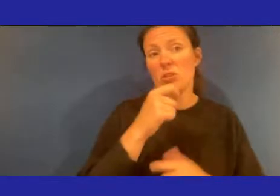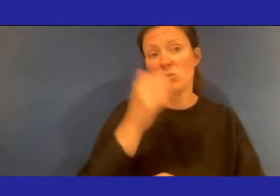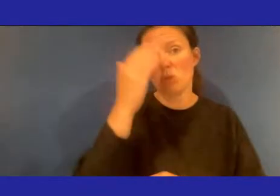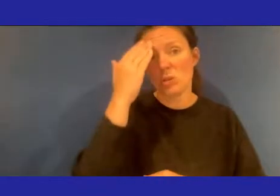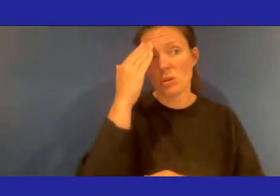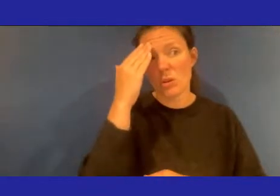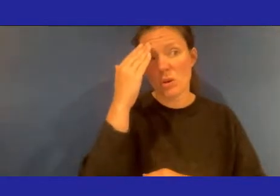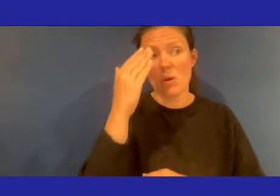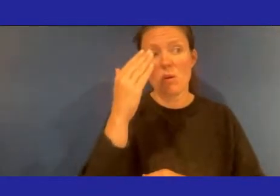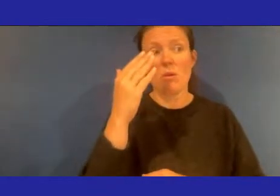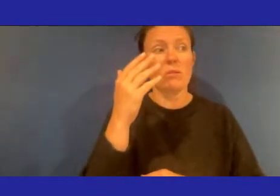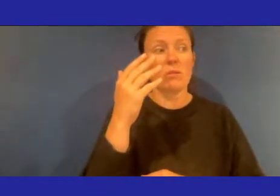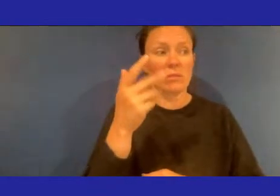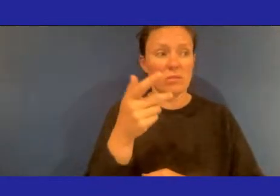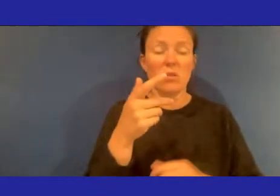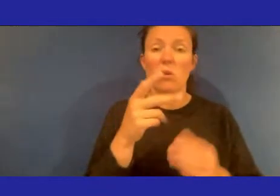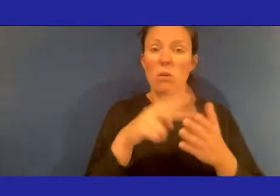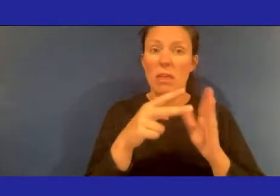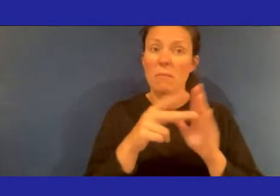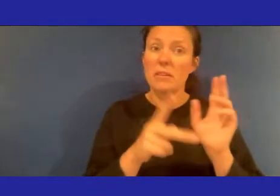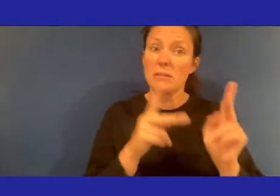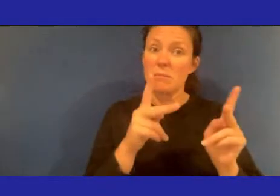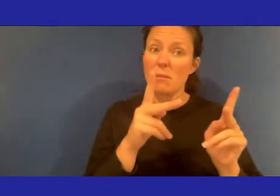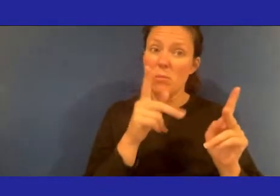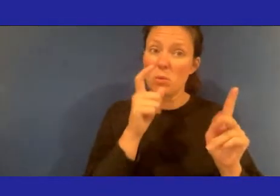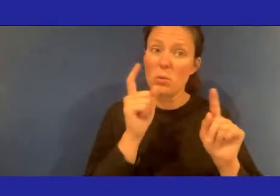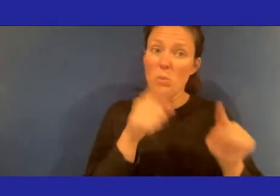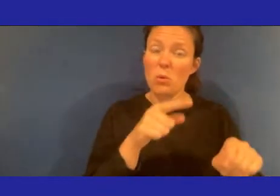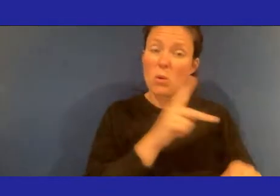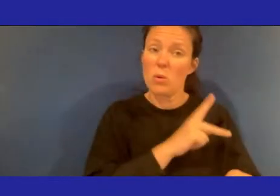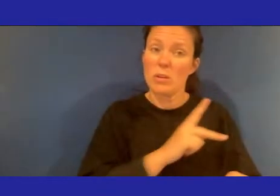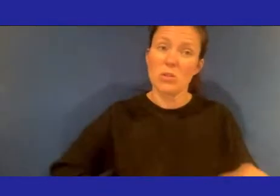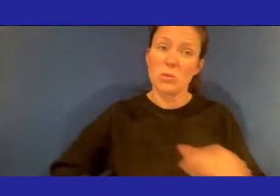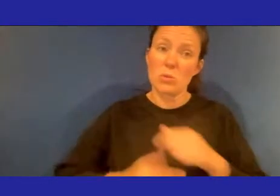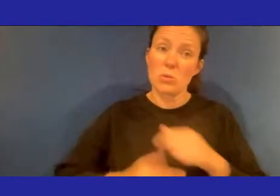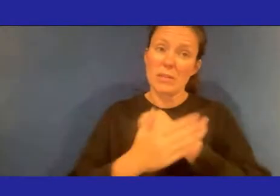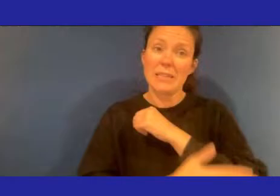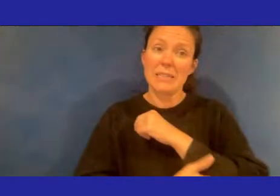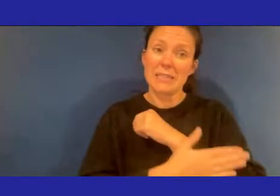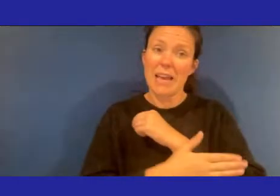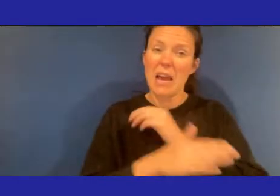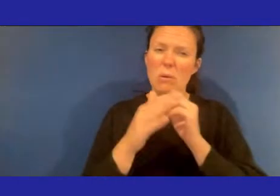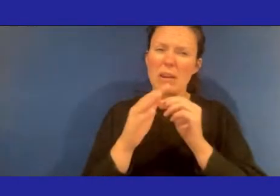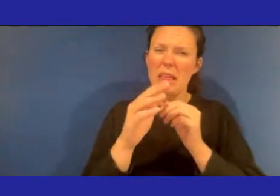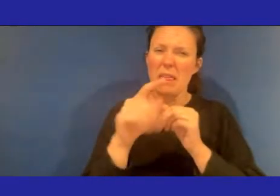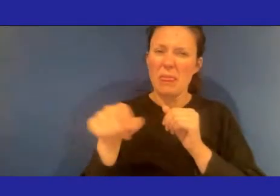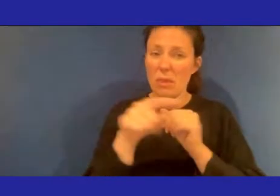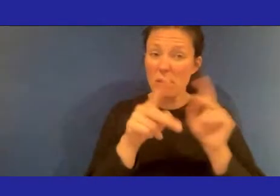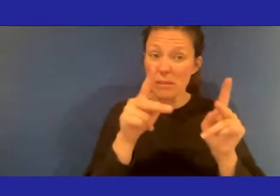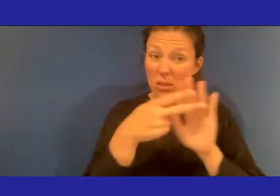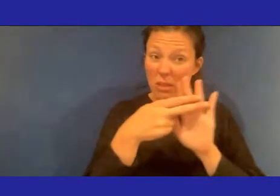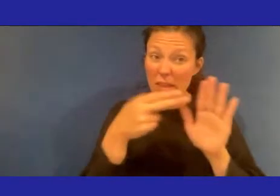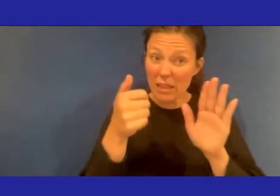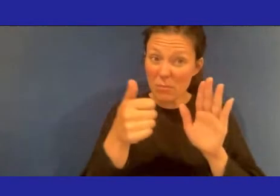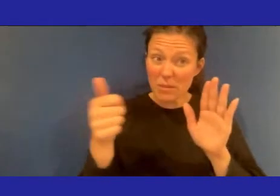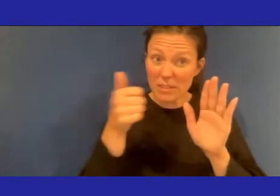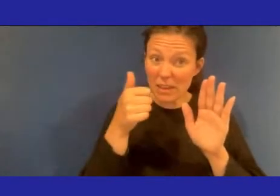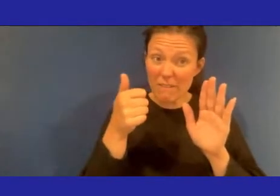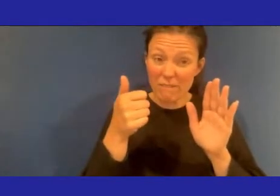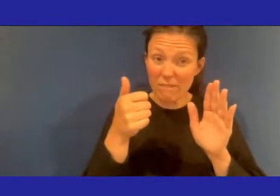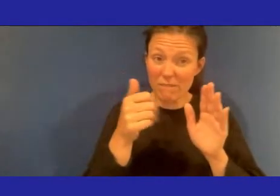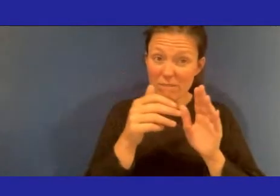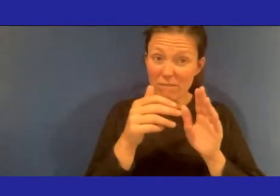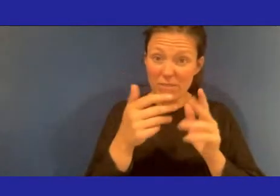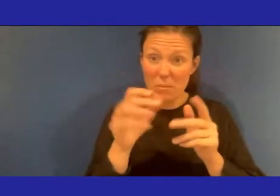capture the Guyanese that go to Kings County, and how did they claim themselves? This Caribbean neighborhood, and nobody's thinking about South America